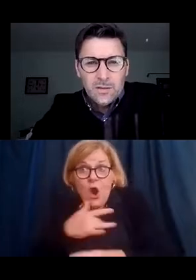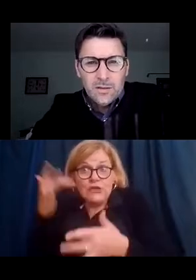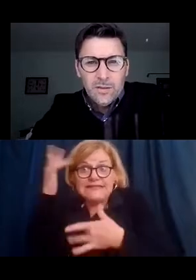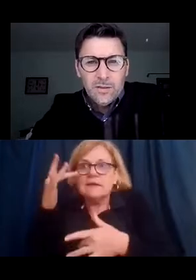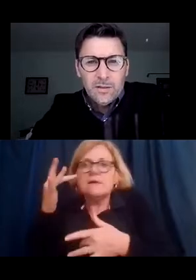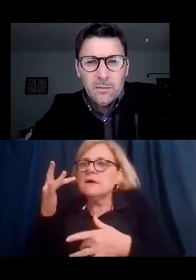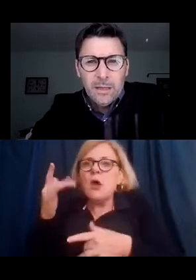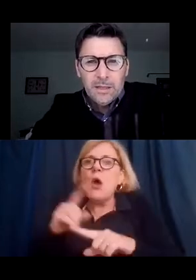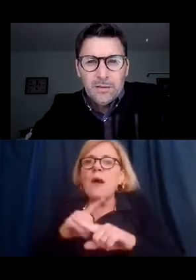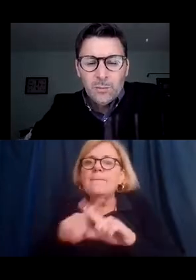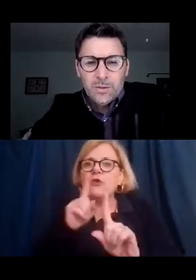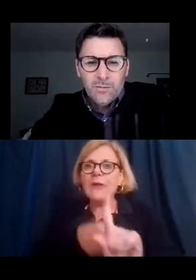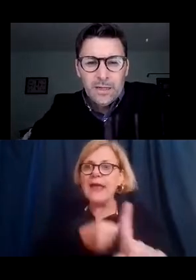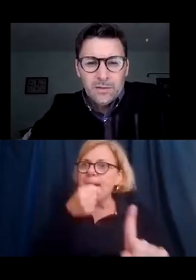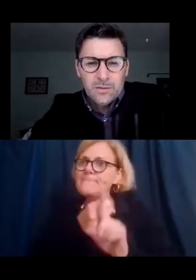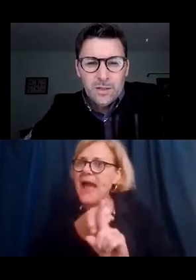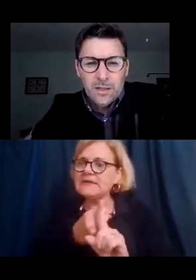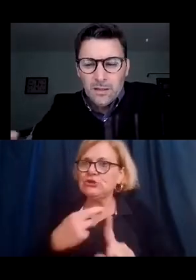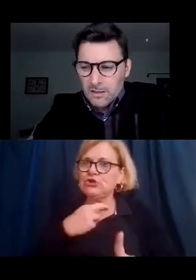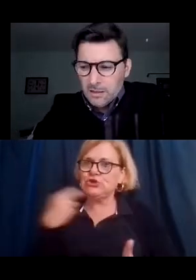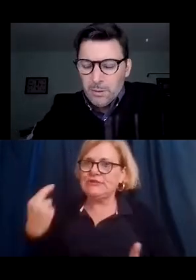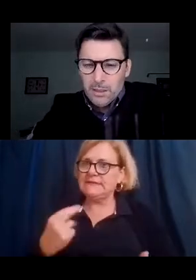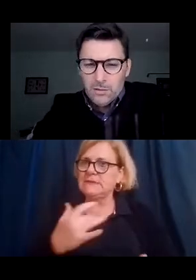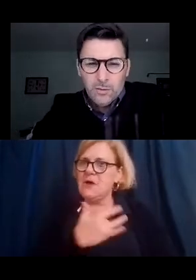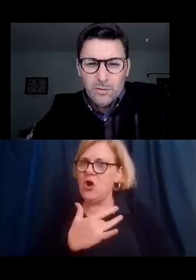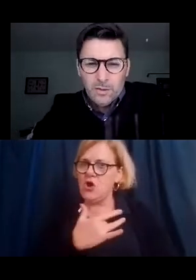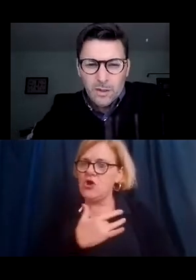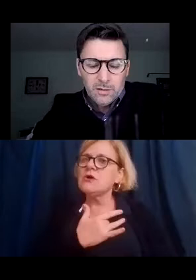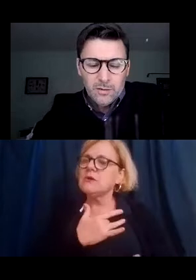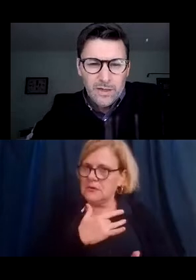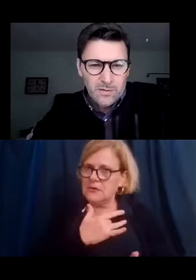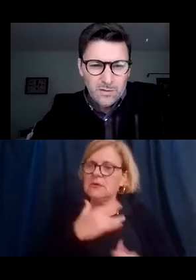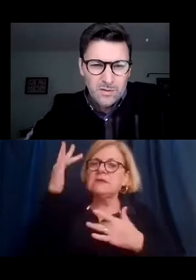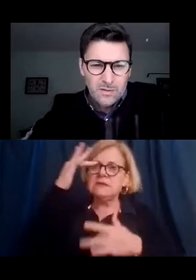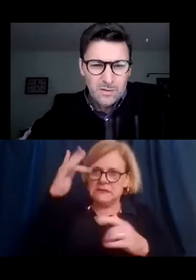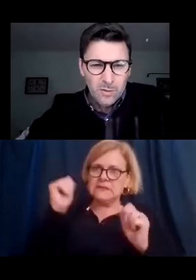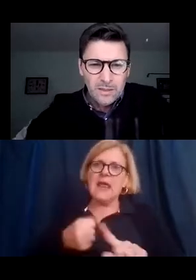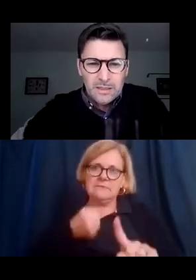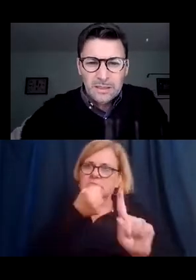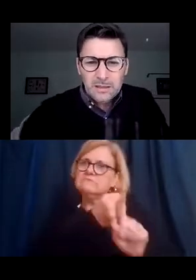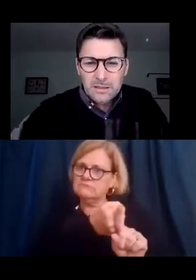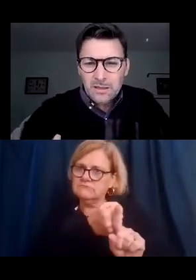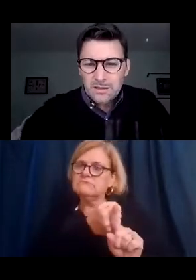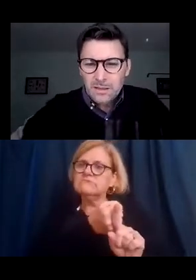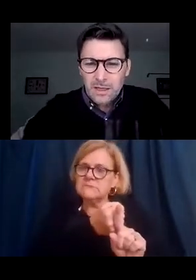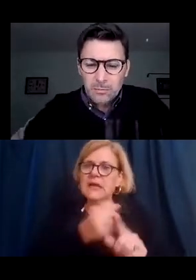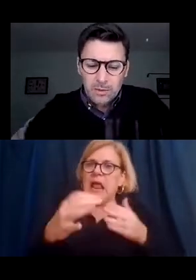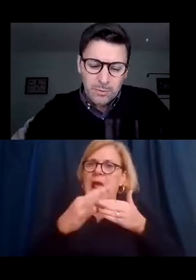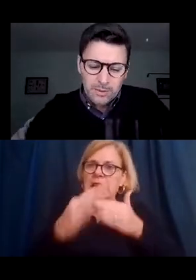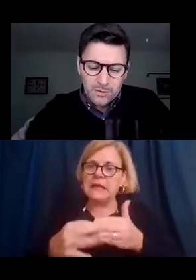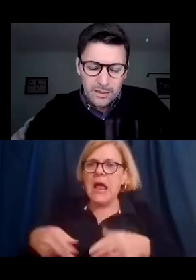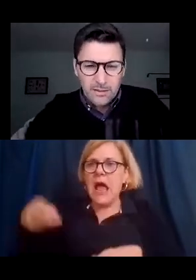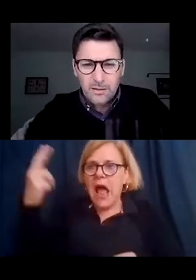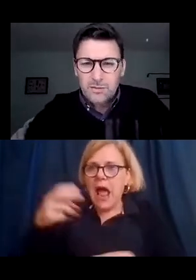is significantly impacting the risk factors that impact cardiovascular disease. So it can lead to things like high